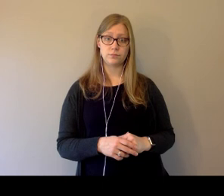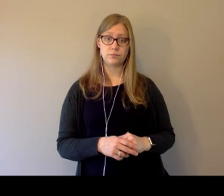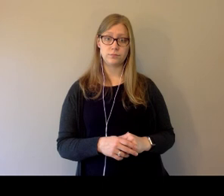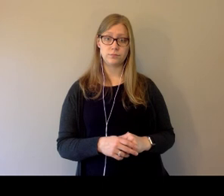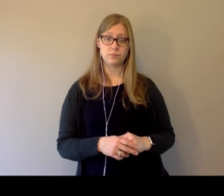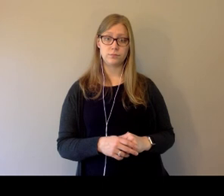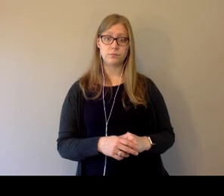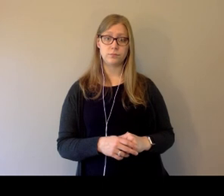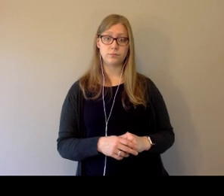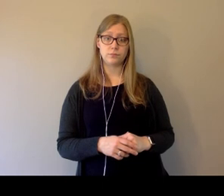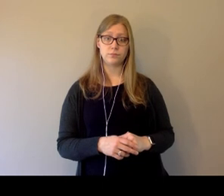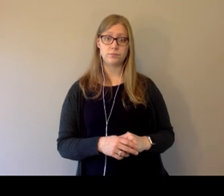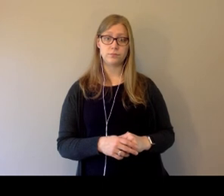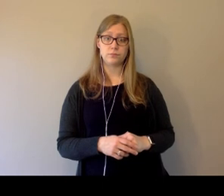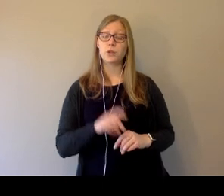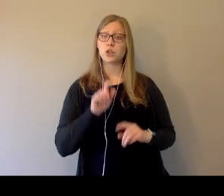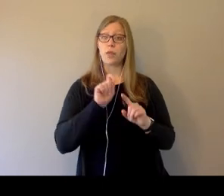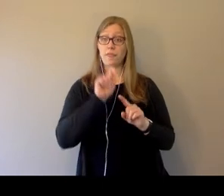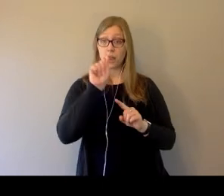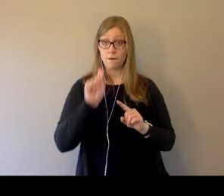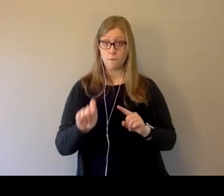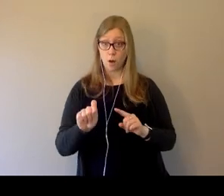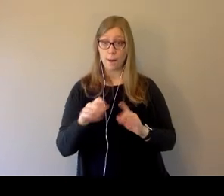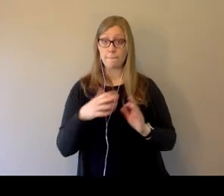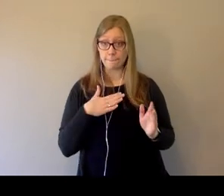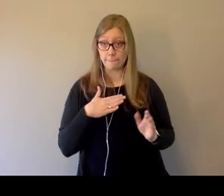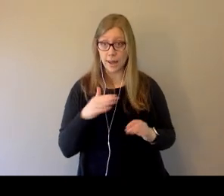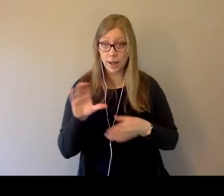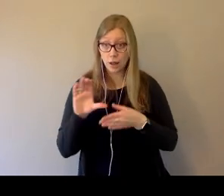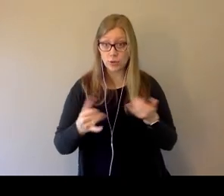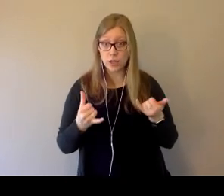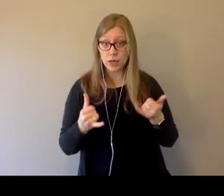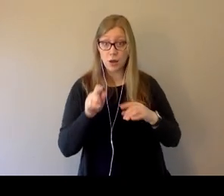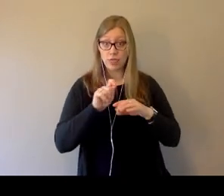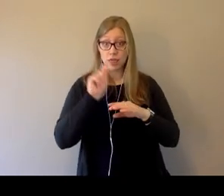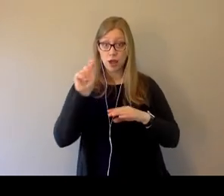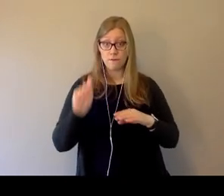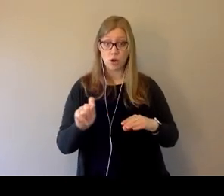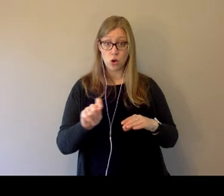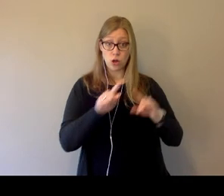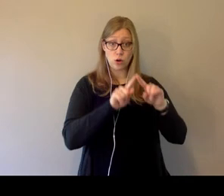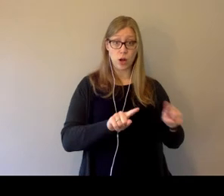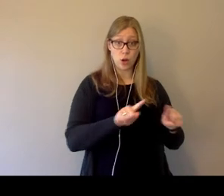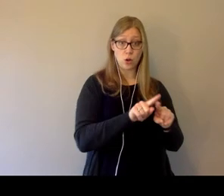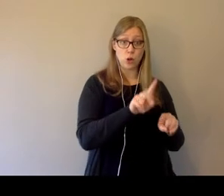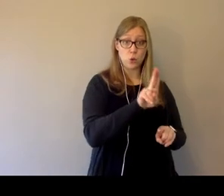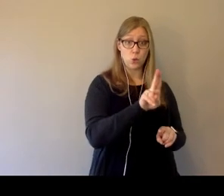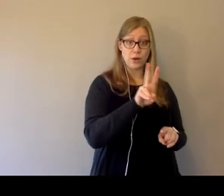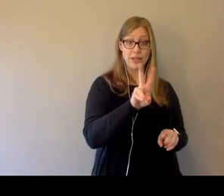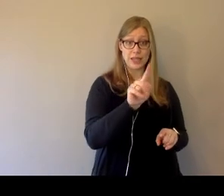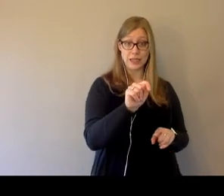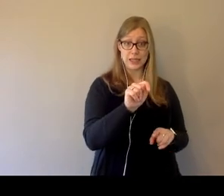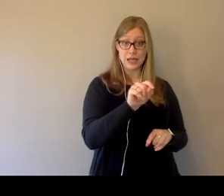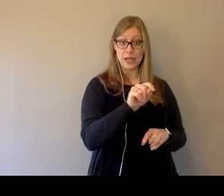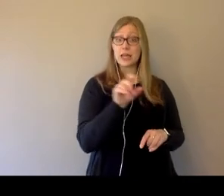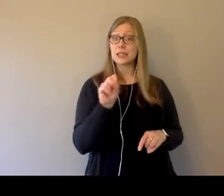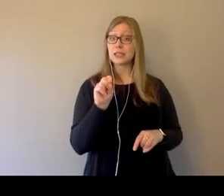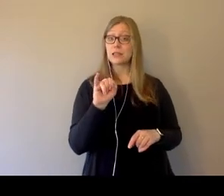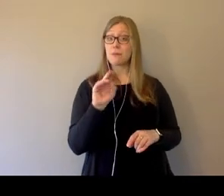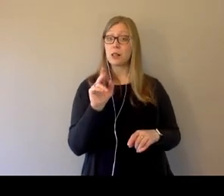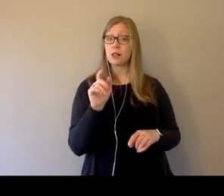triangle UVT is similar to triangle RST. And why?